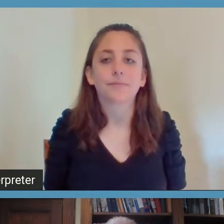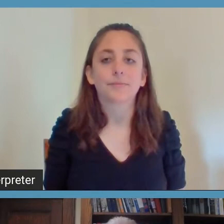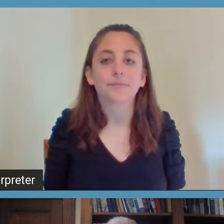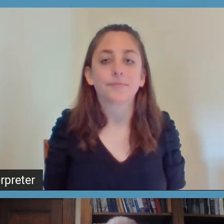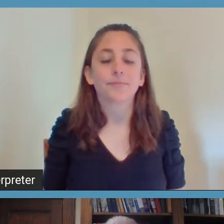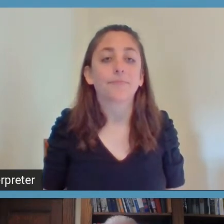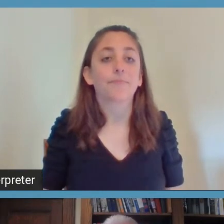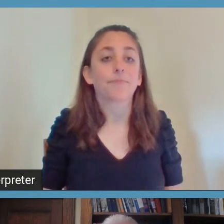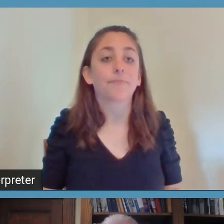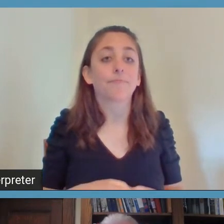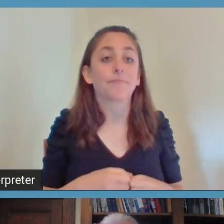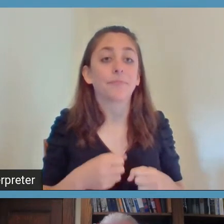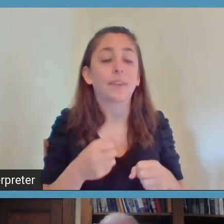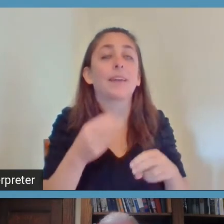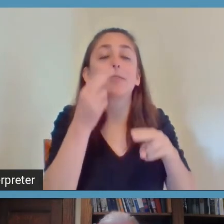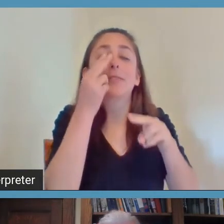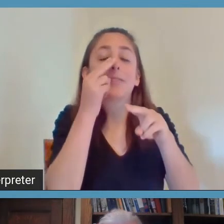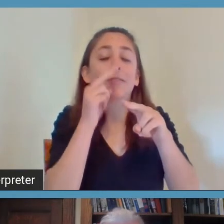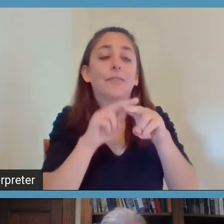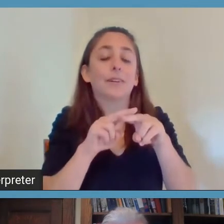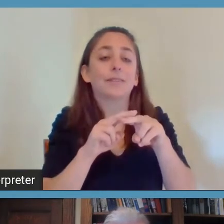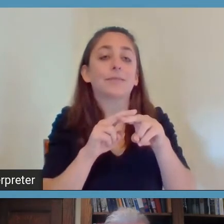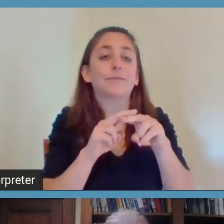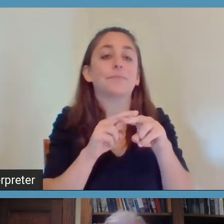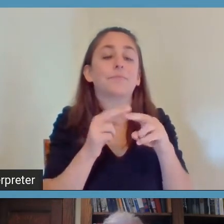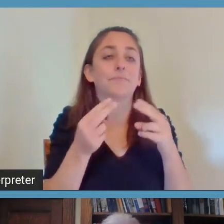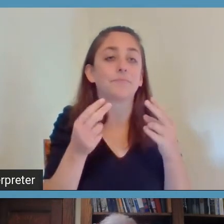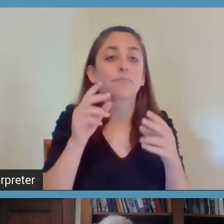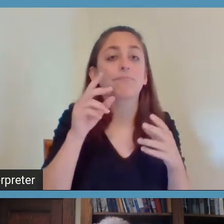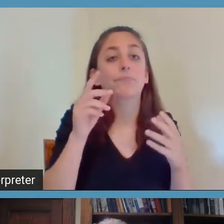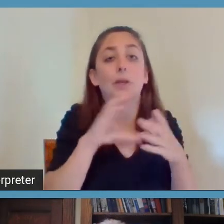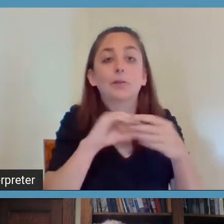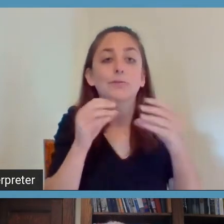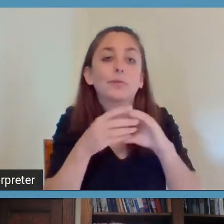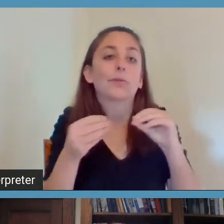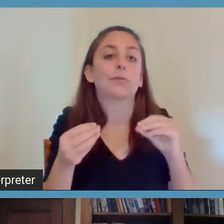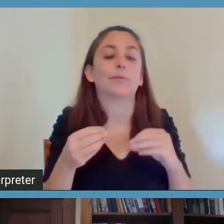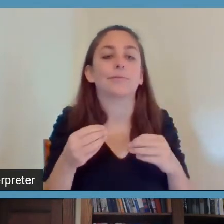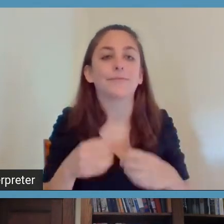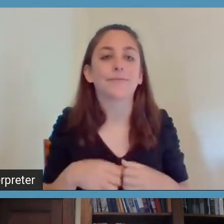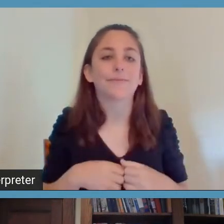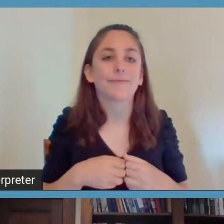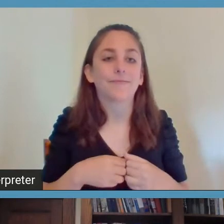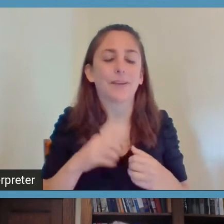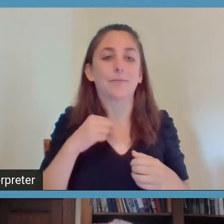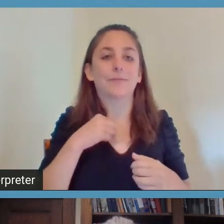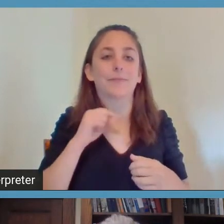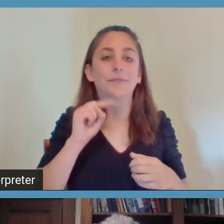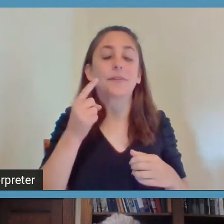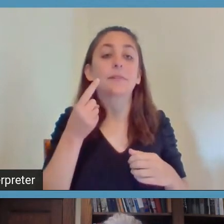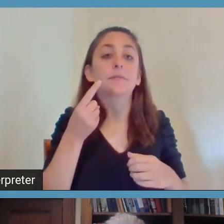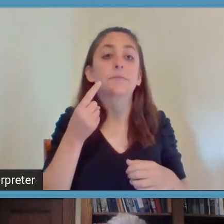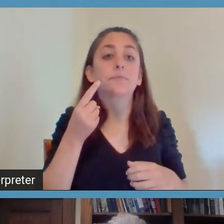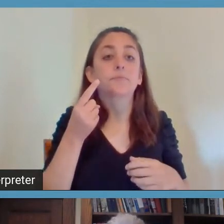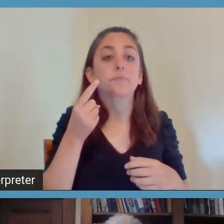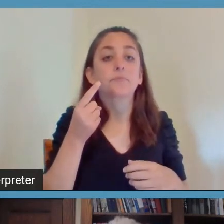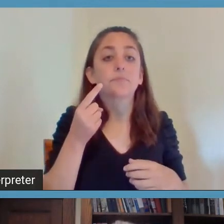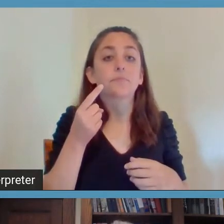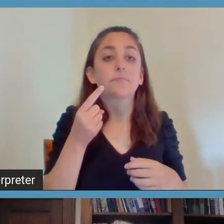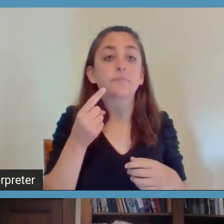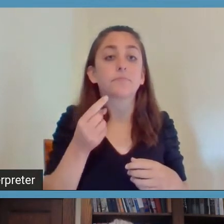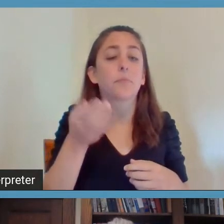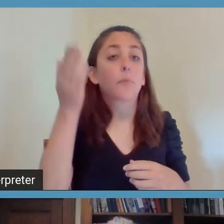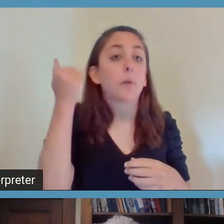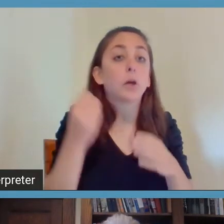I actually have a fun origin story for our podcast, if I can go first, Joe, which is that in the spring